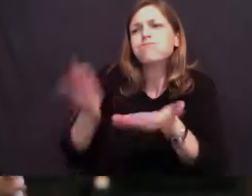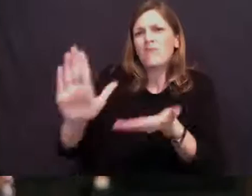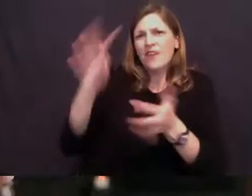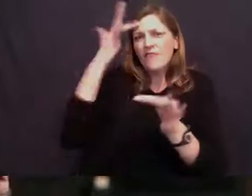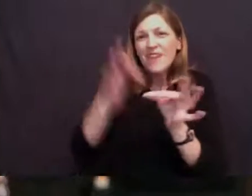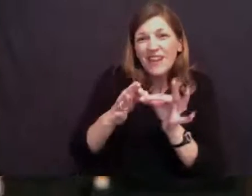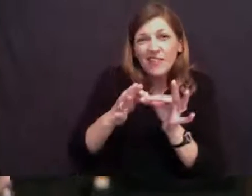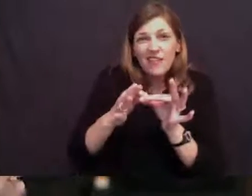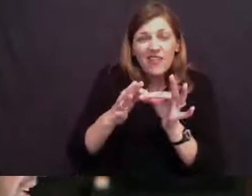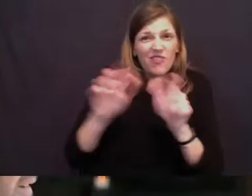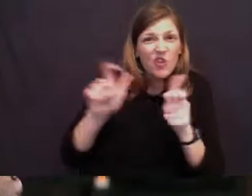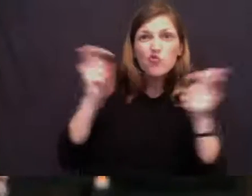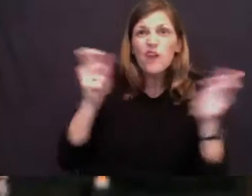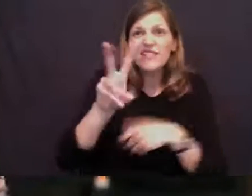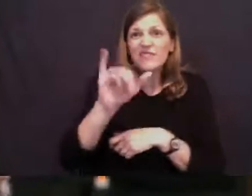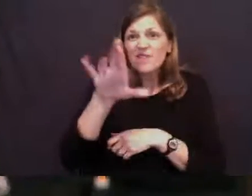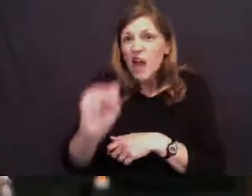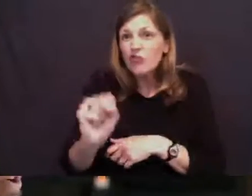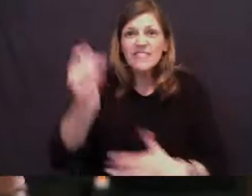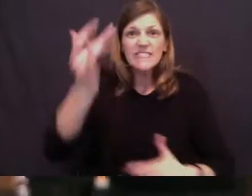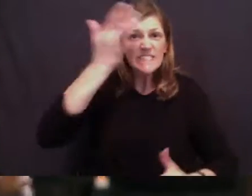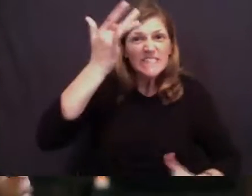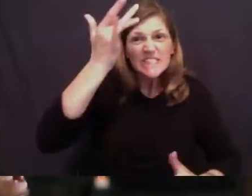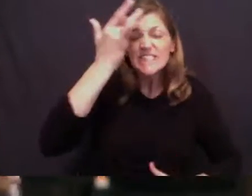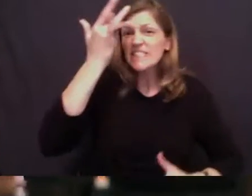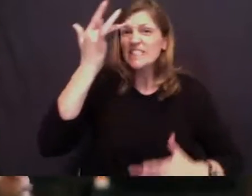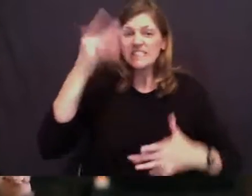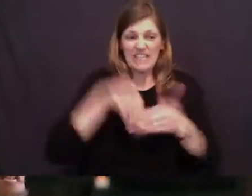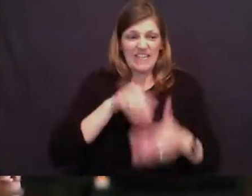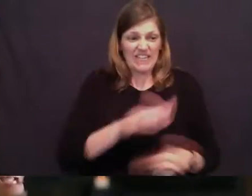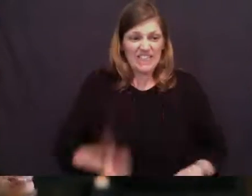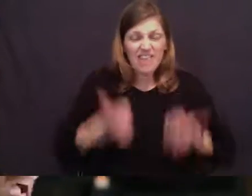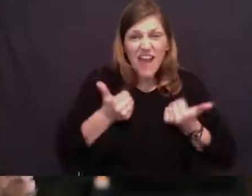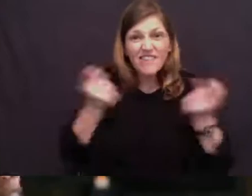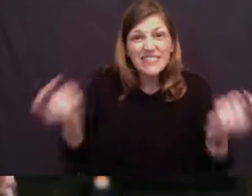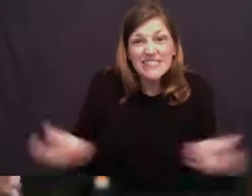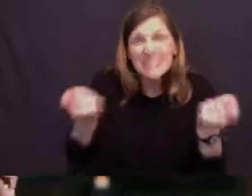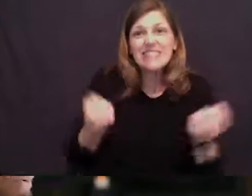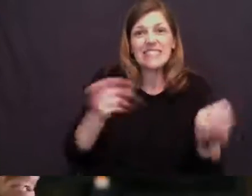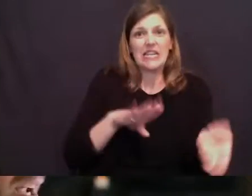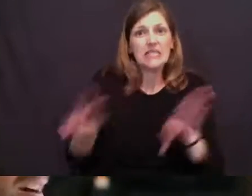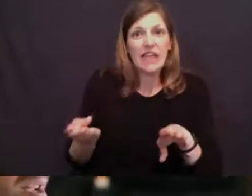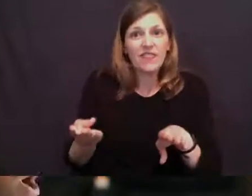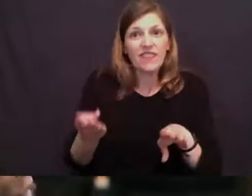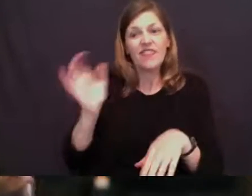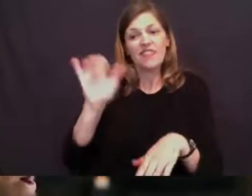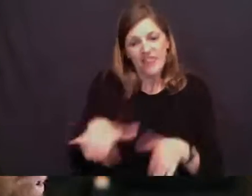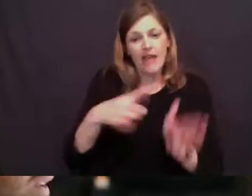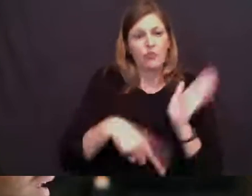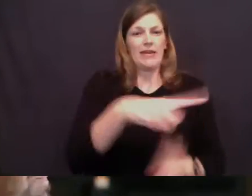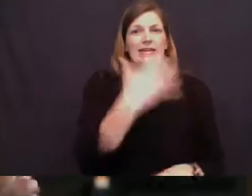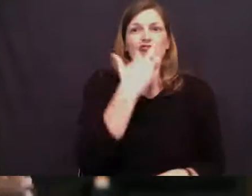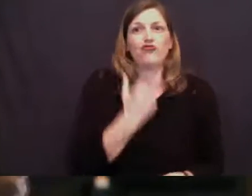virus, the greatest disease, the greatest illness in his life is sin and death. That's what he cares about